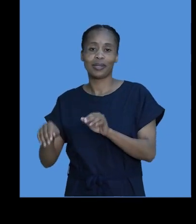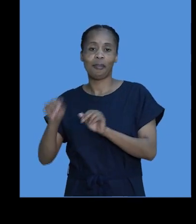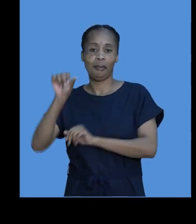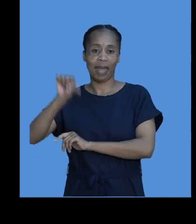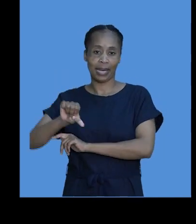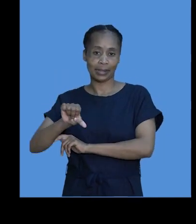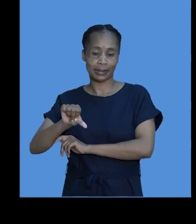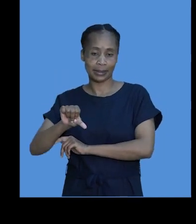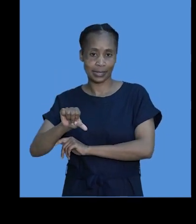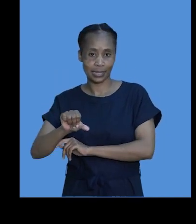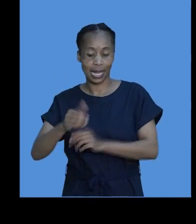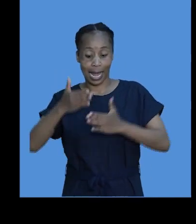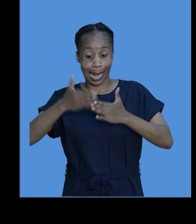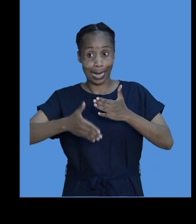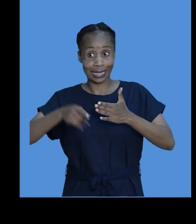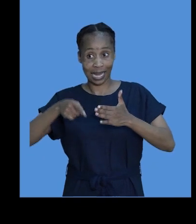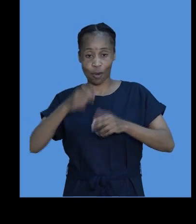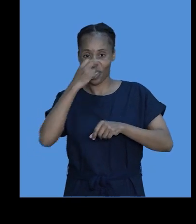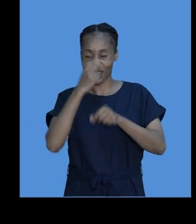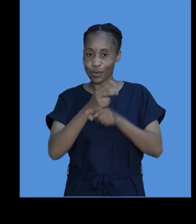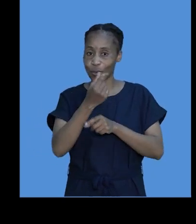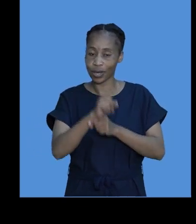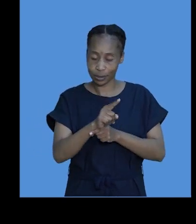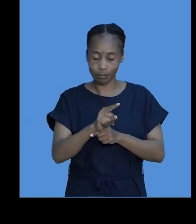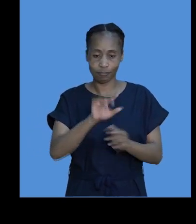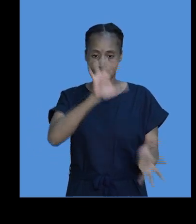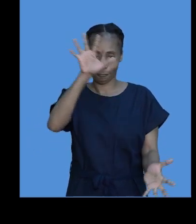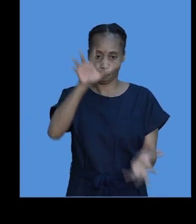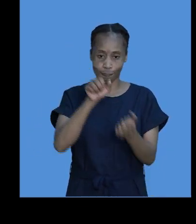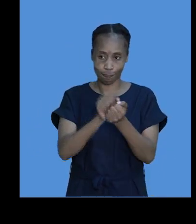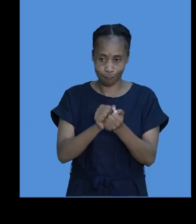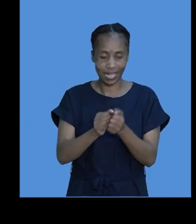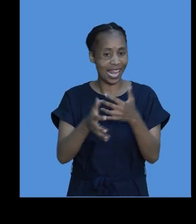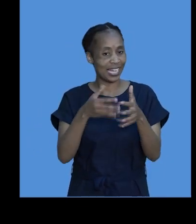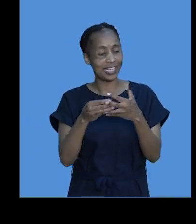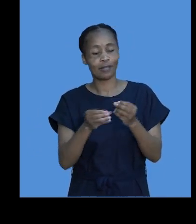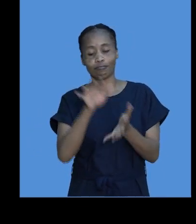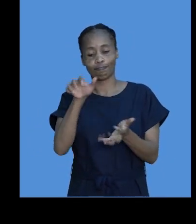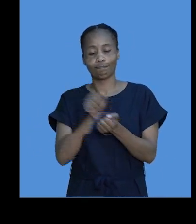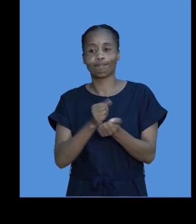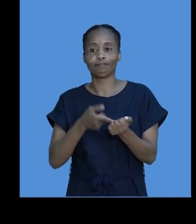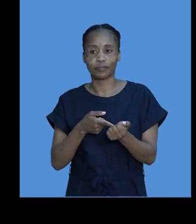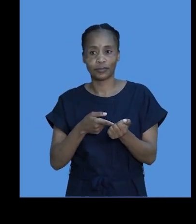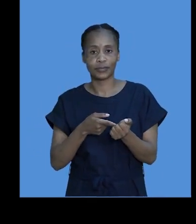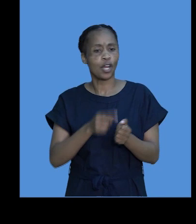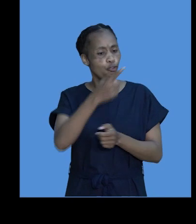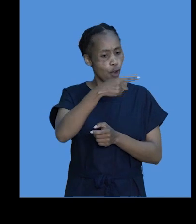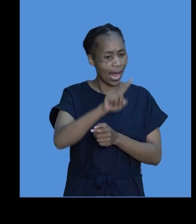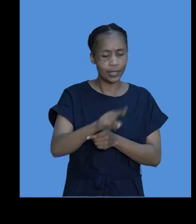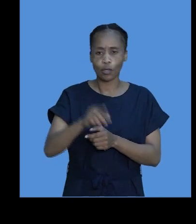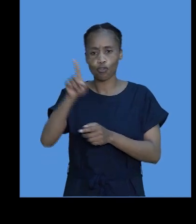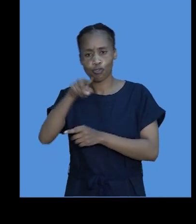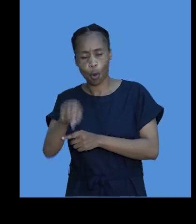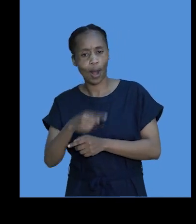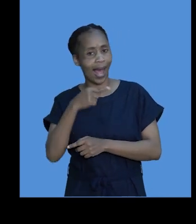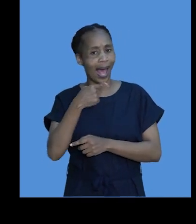and the bad there. Then at the end, you need to be able to draw a conclusion of whatever your conclusion is. There is no typical